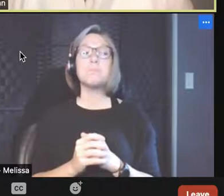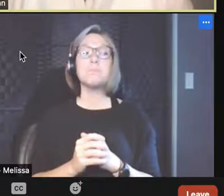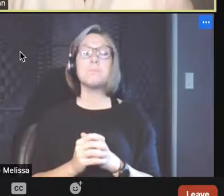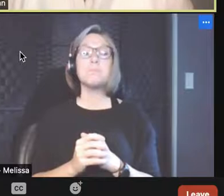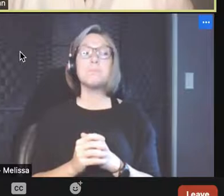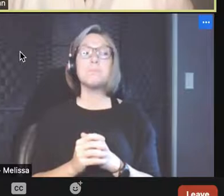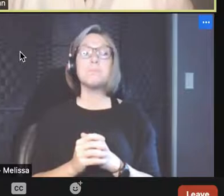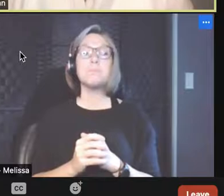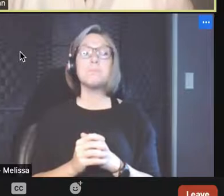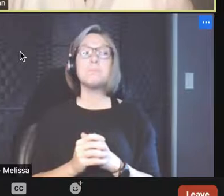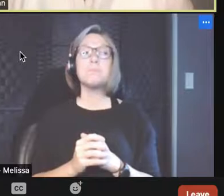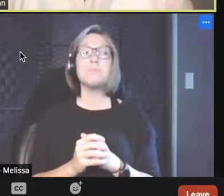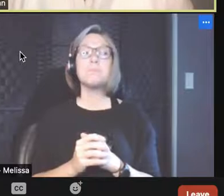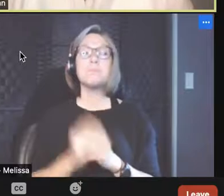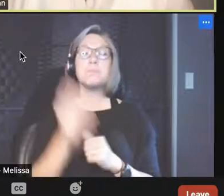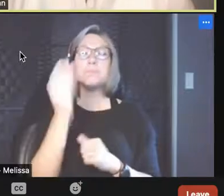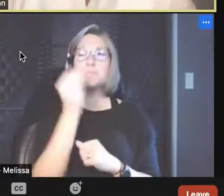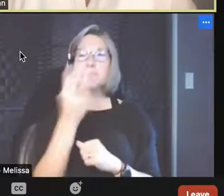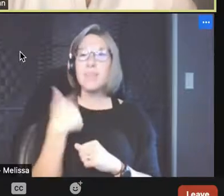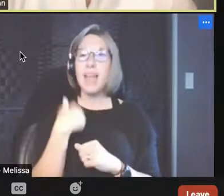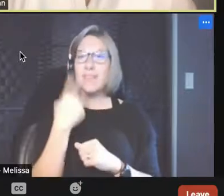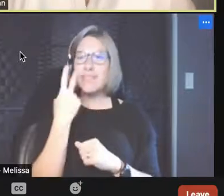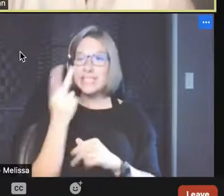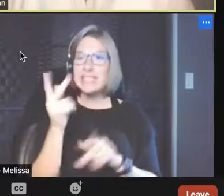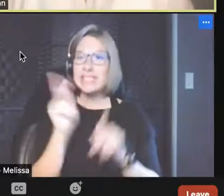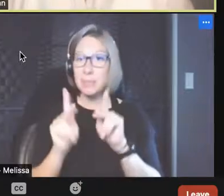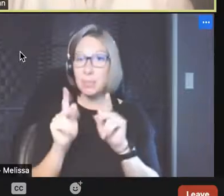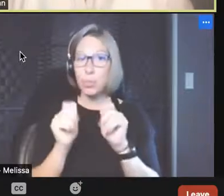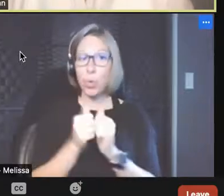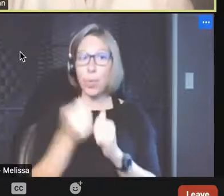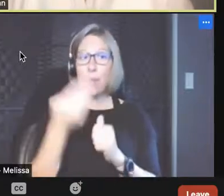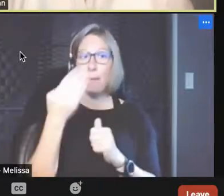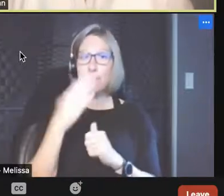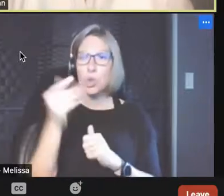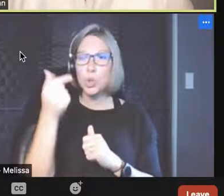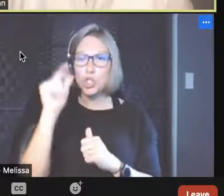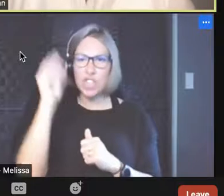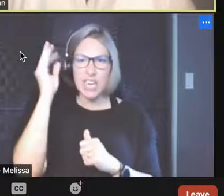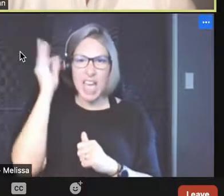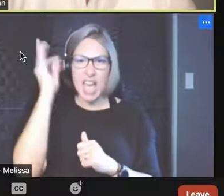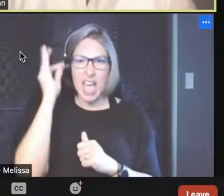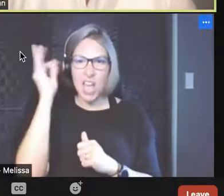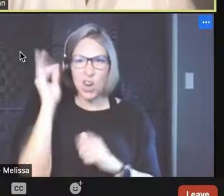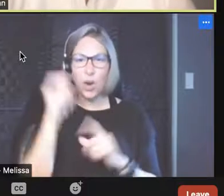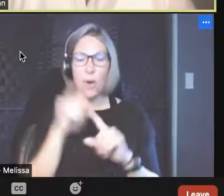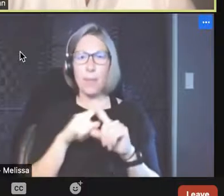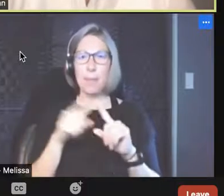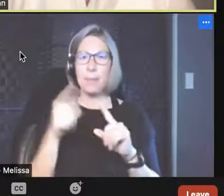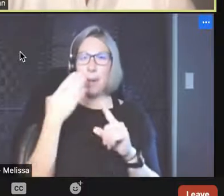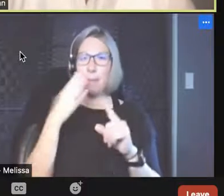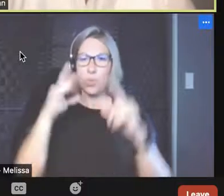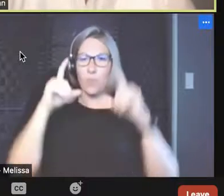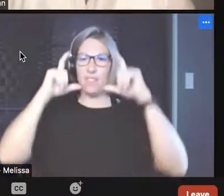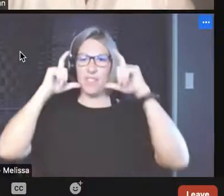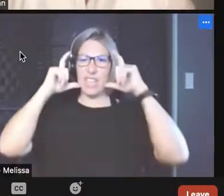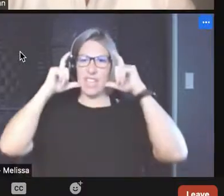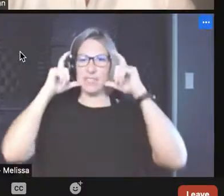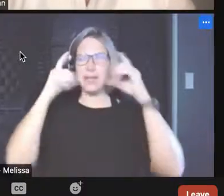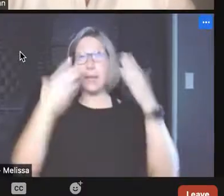I have seen people with blue and green hair, but I don't think I've ever seen anyone with a blue face, maybe